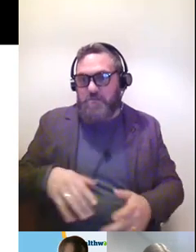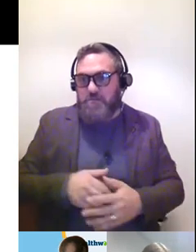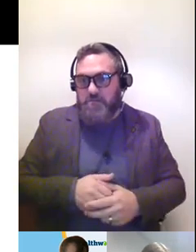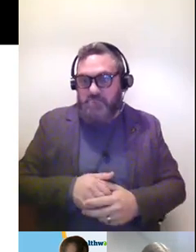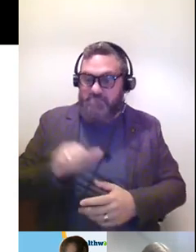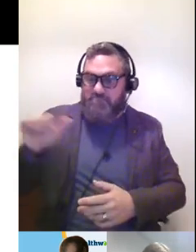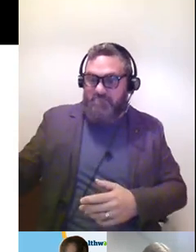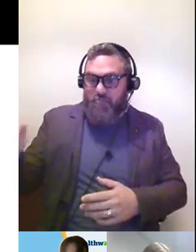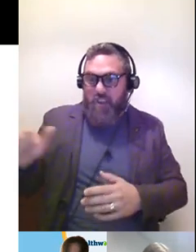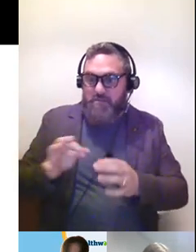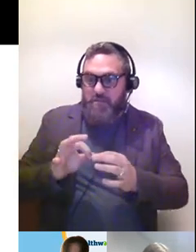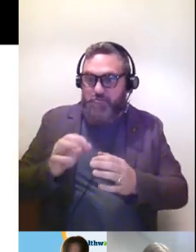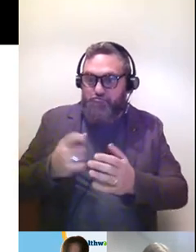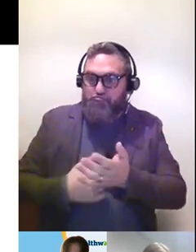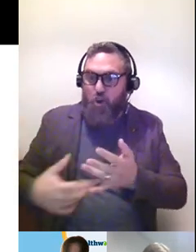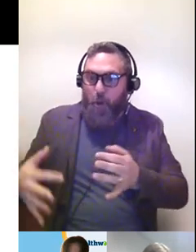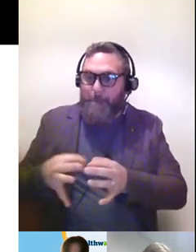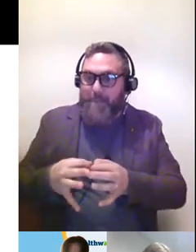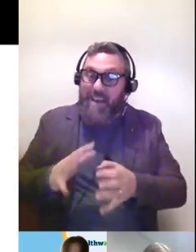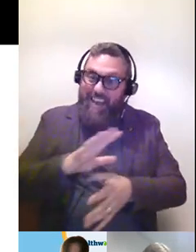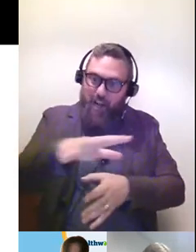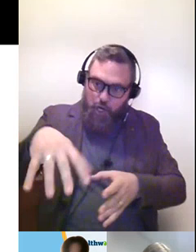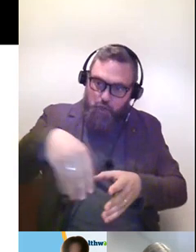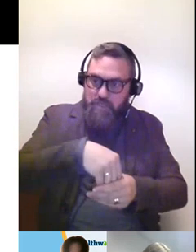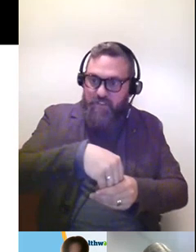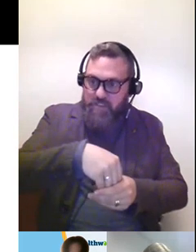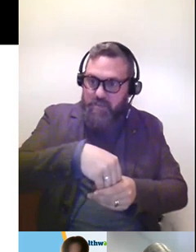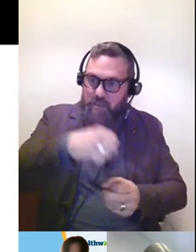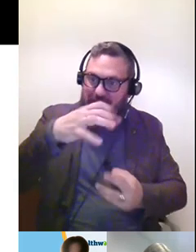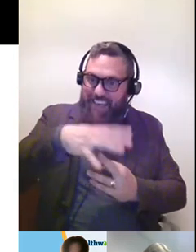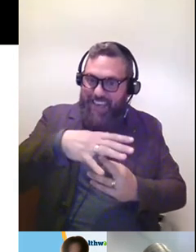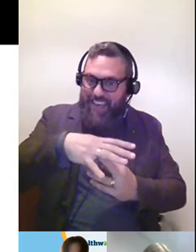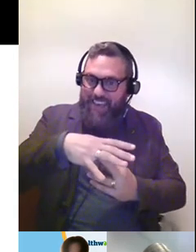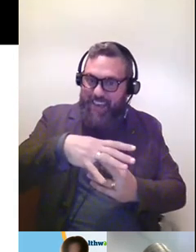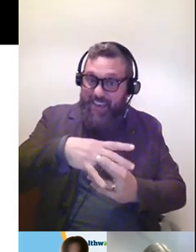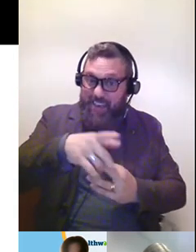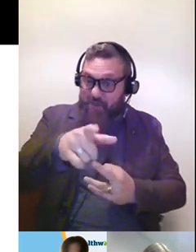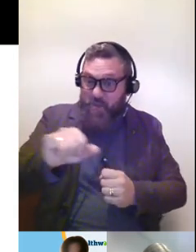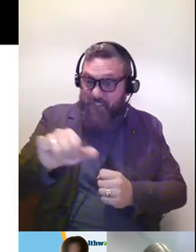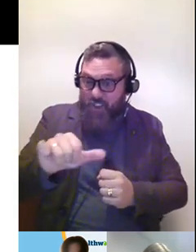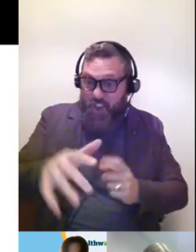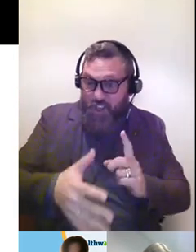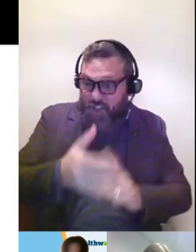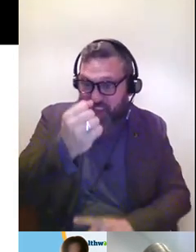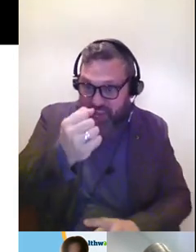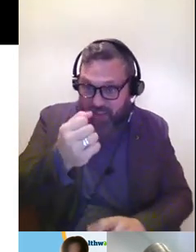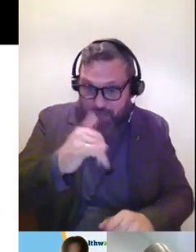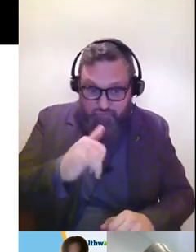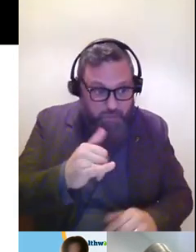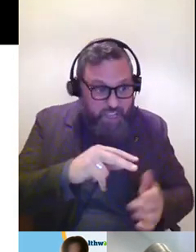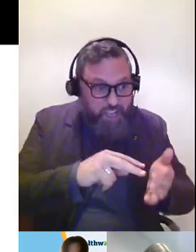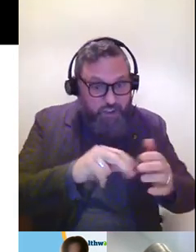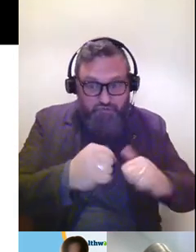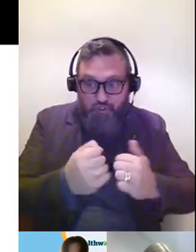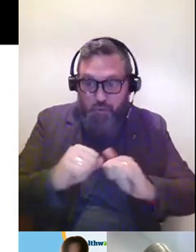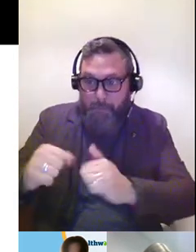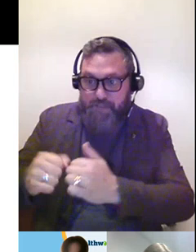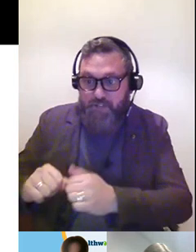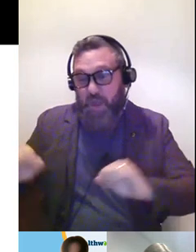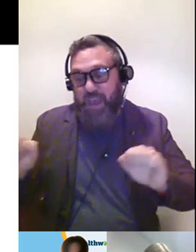is right, inclusivity is key. We possibly haven't even got there yet. There are probably groups we've even missed out